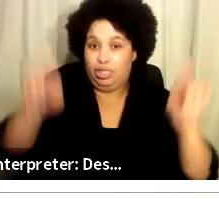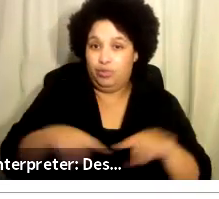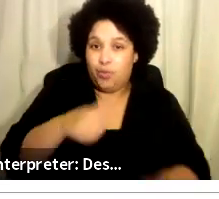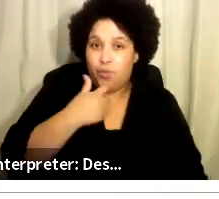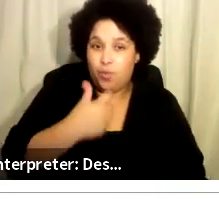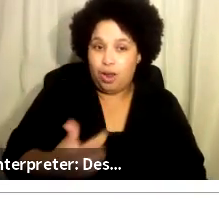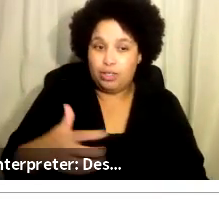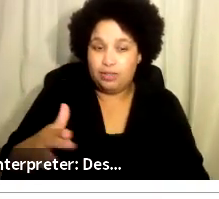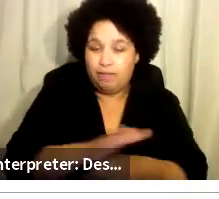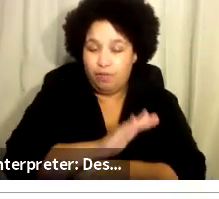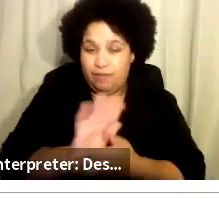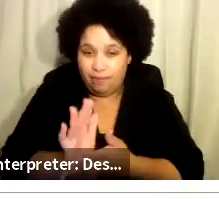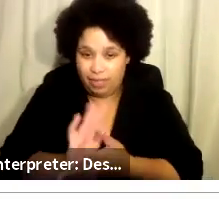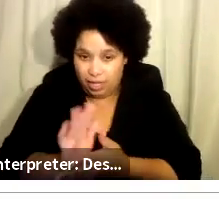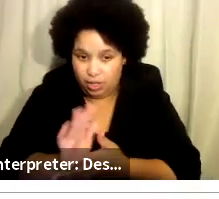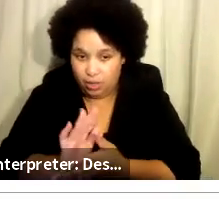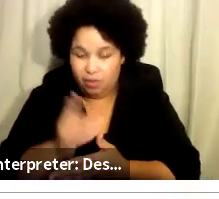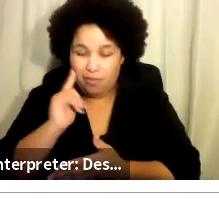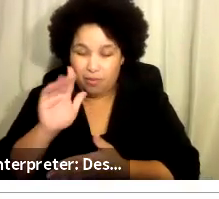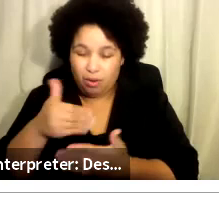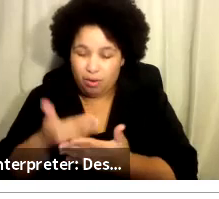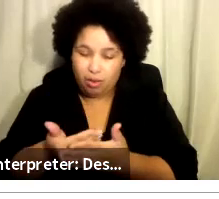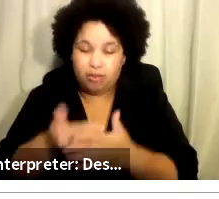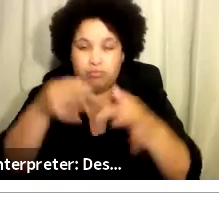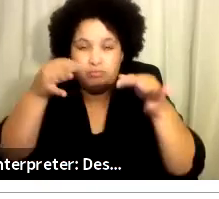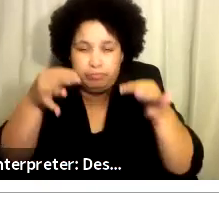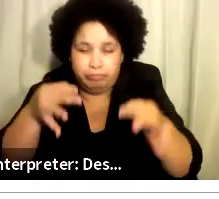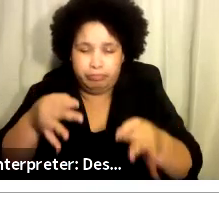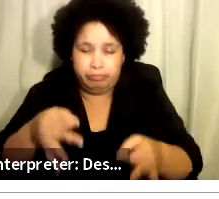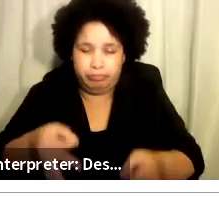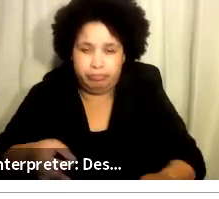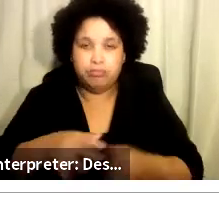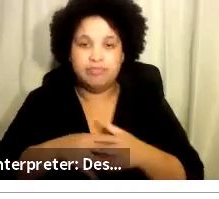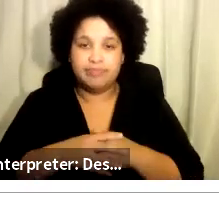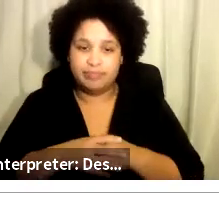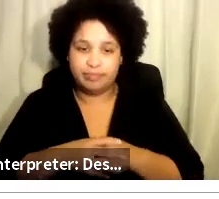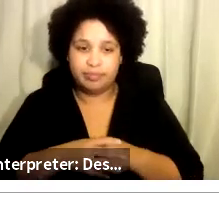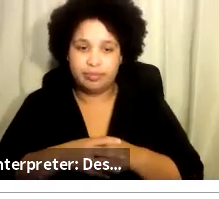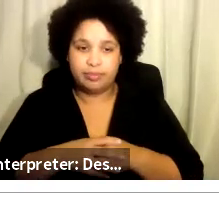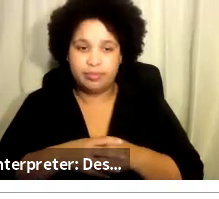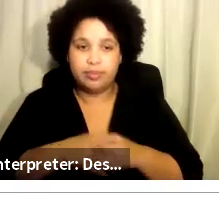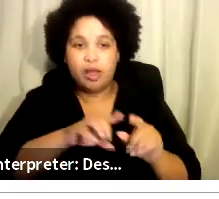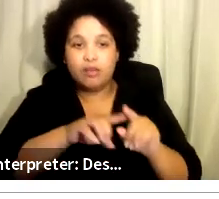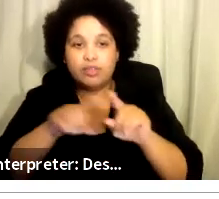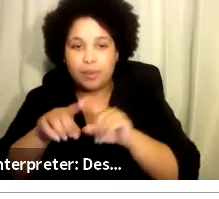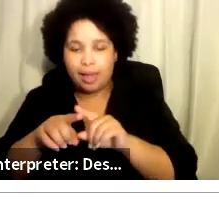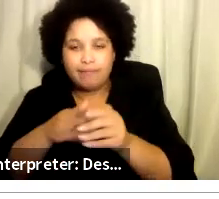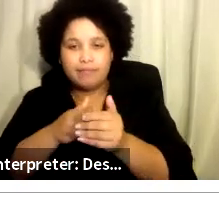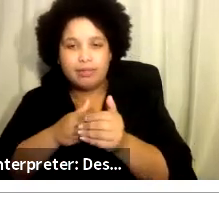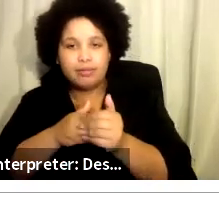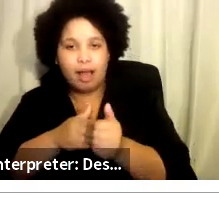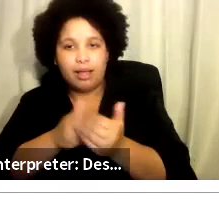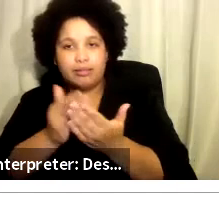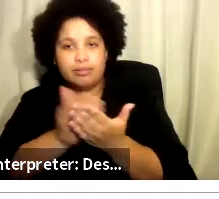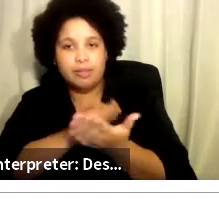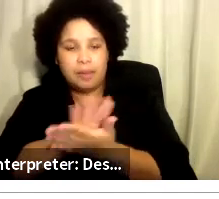listen to the whole video for all the instructions that you will need to follow. And there's also step-by-step guides here.